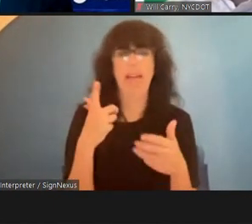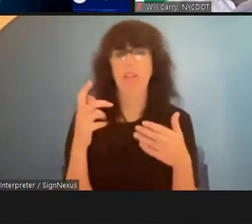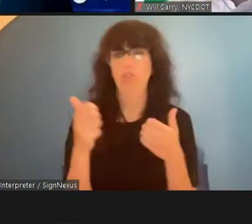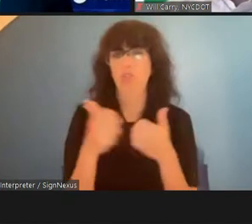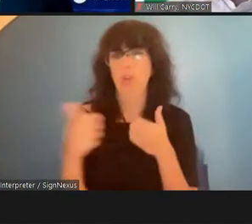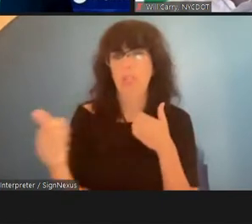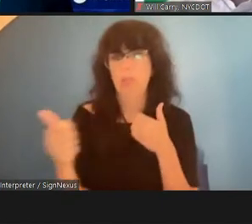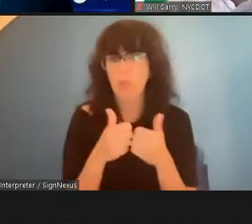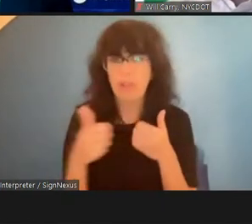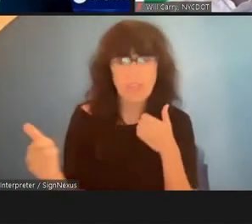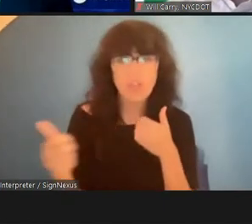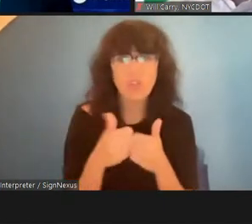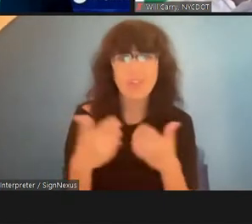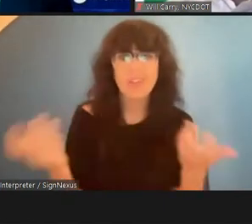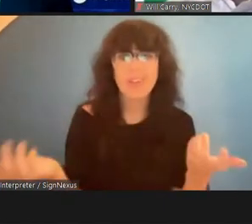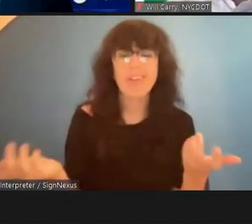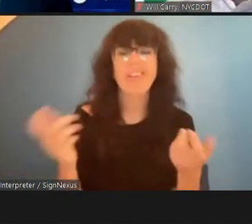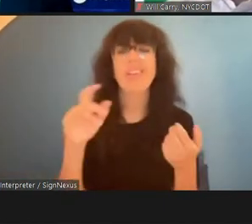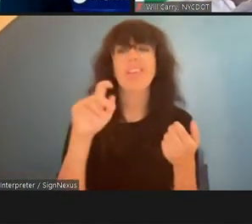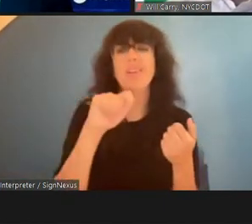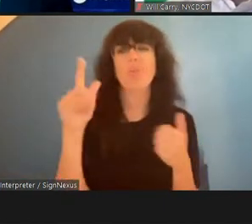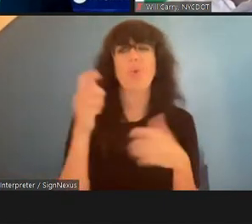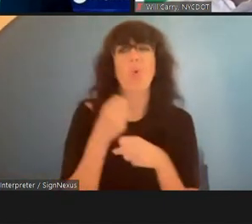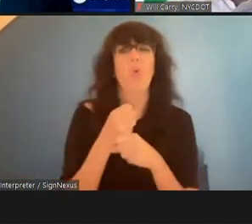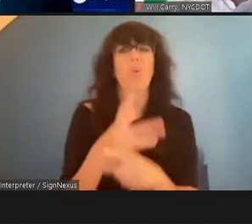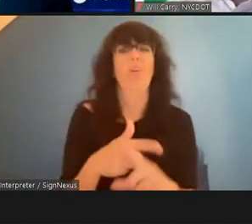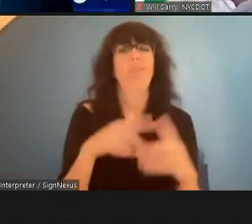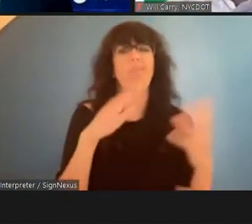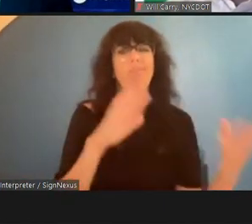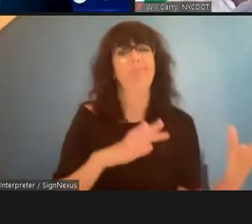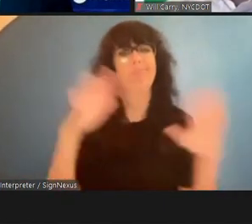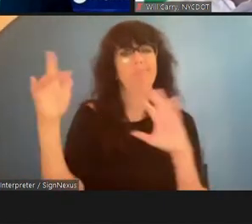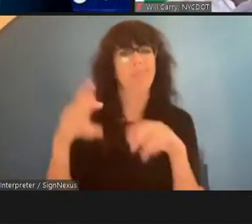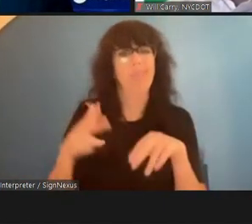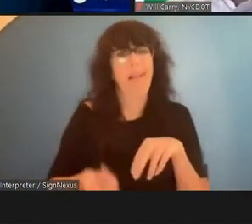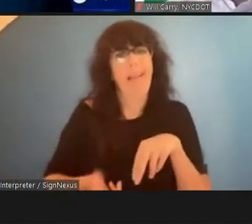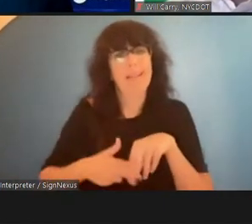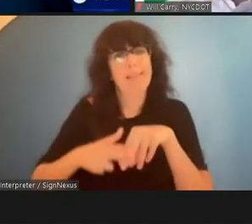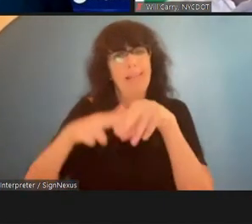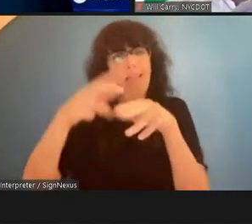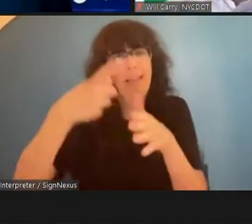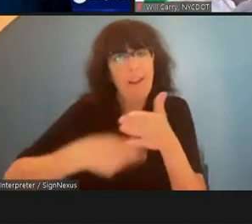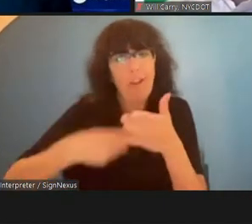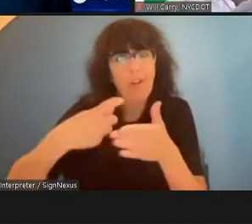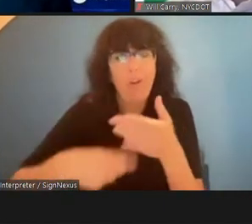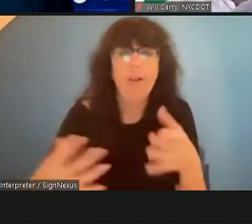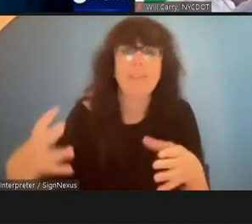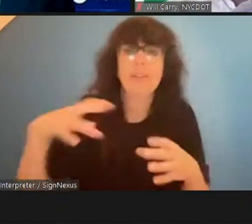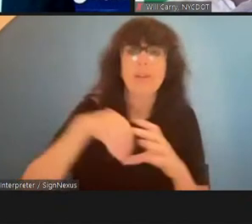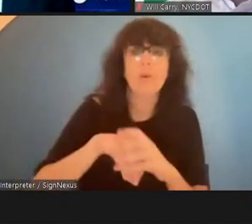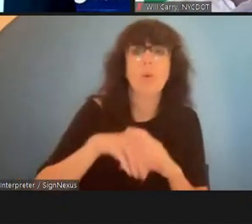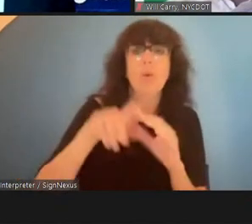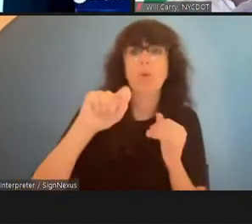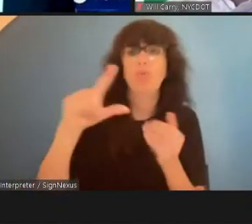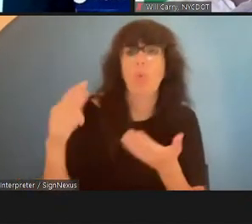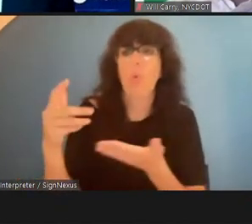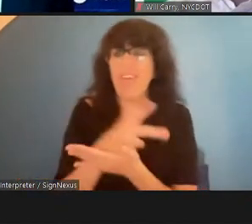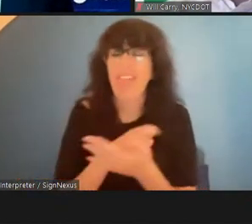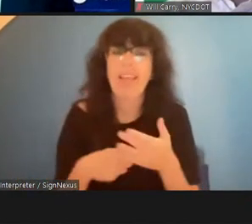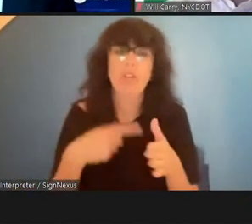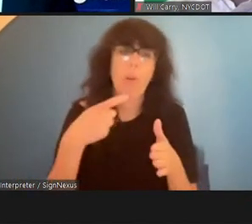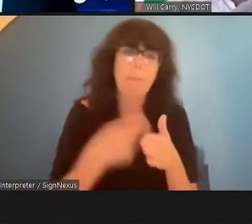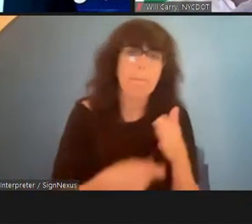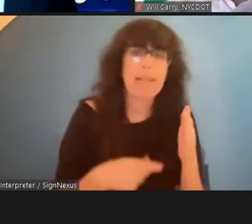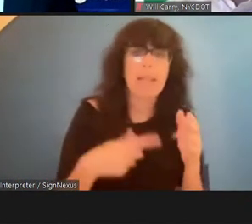congestion tolling will create unintended consequences and escalating costs that includes toll collection and billing problems